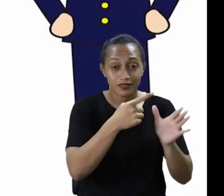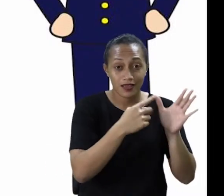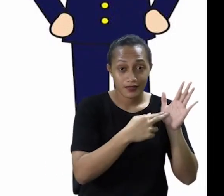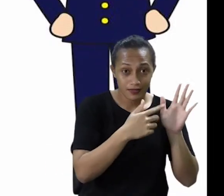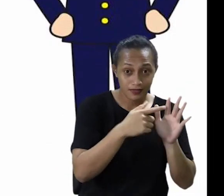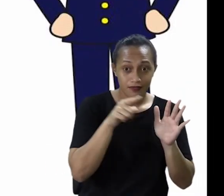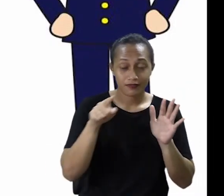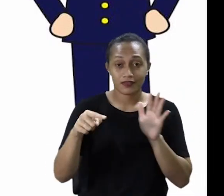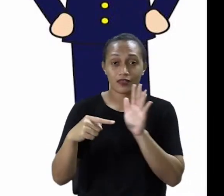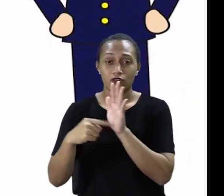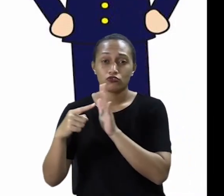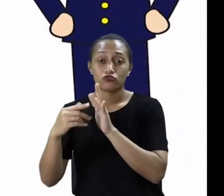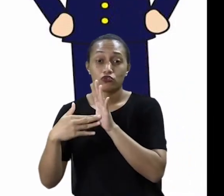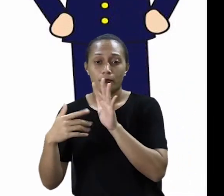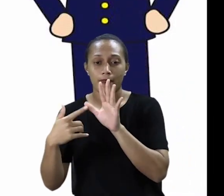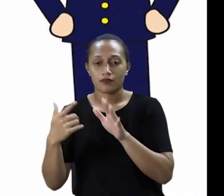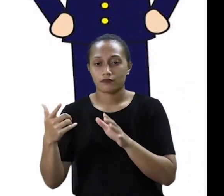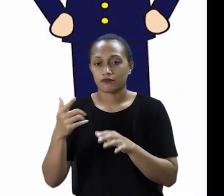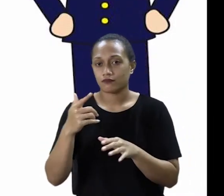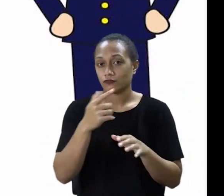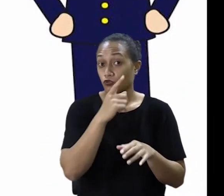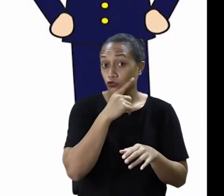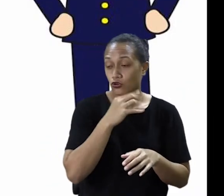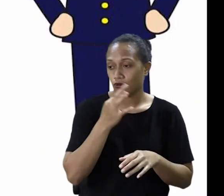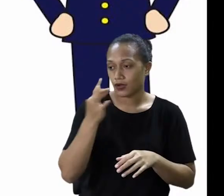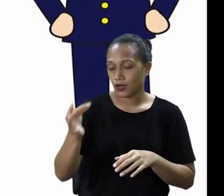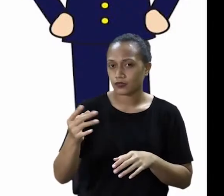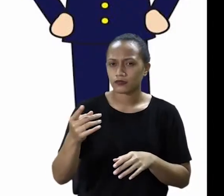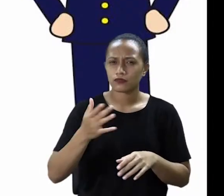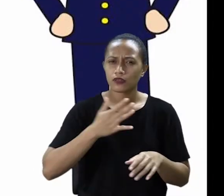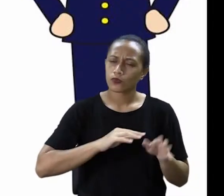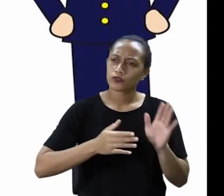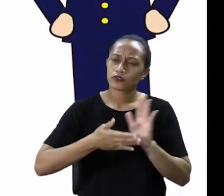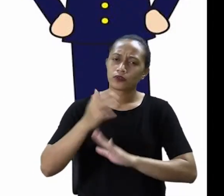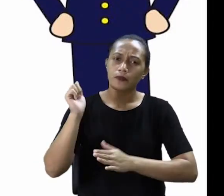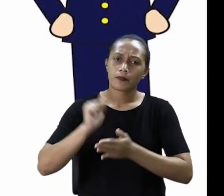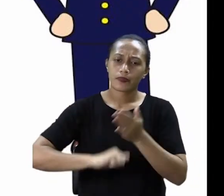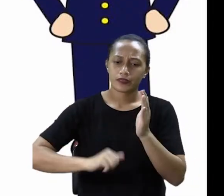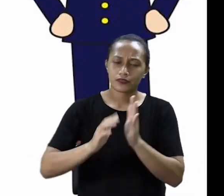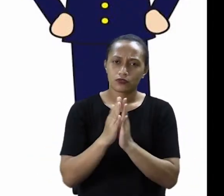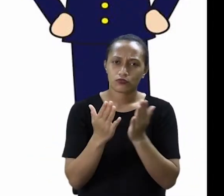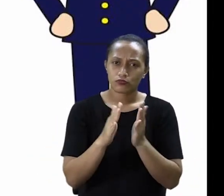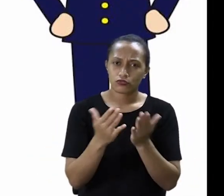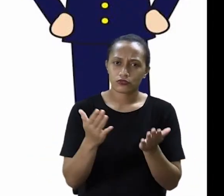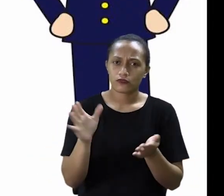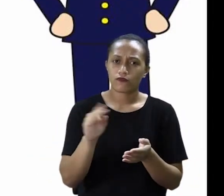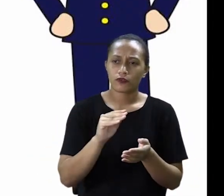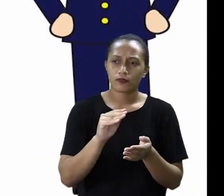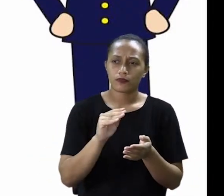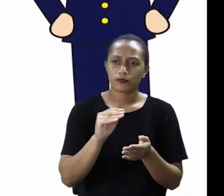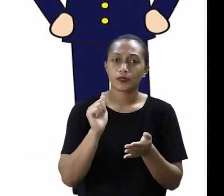Toma. Anne: I want to go buy some books from the bookshop.